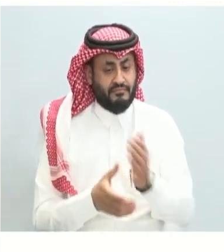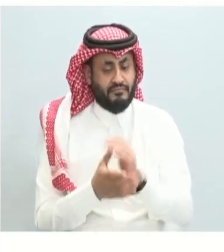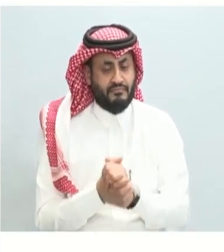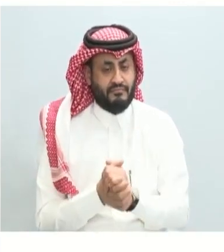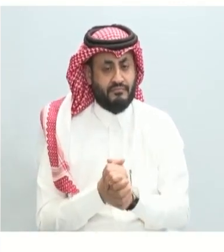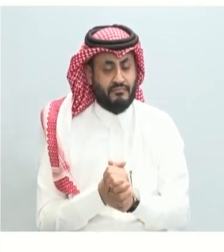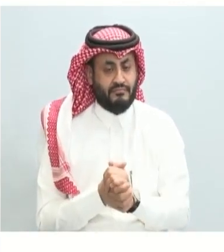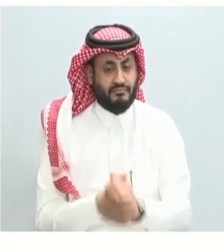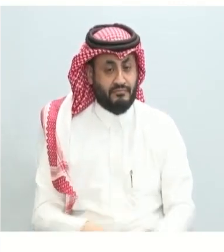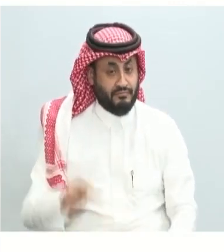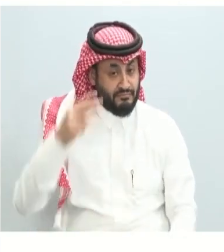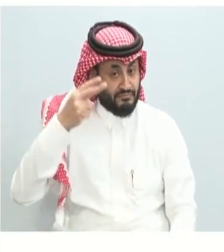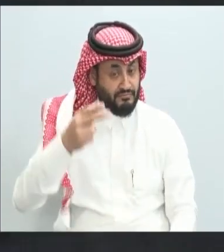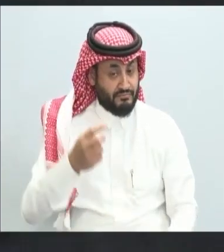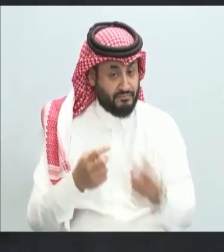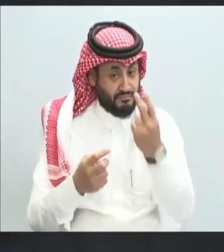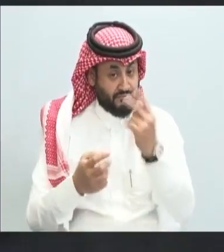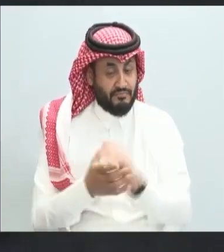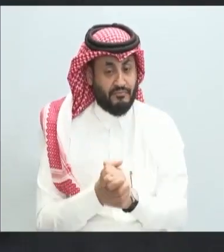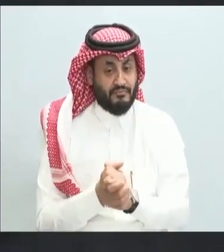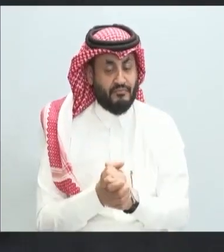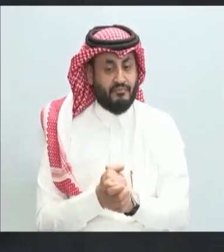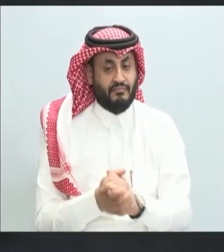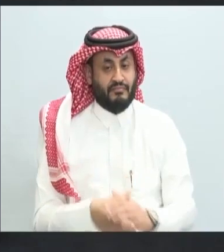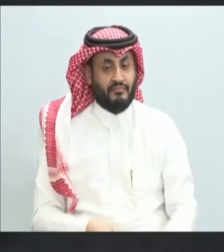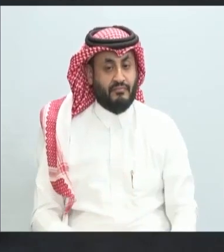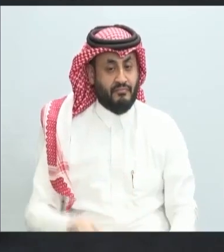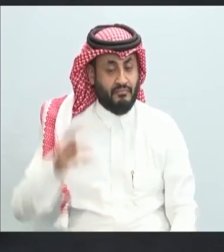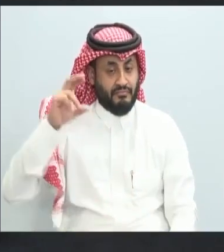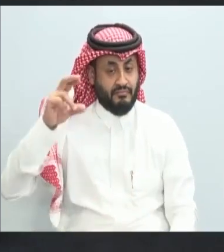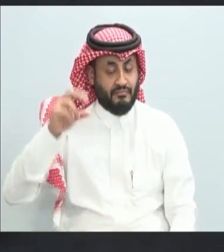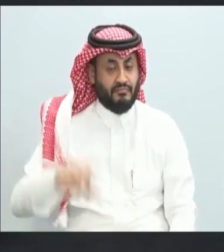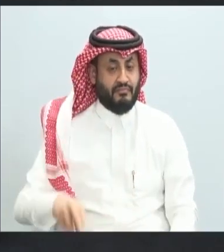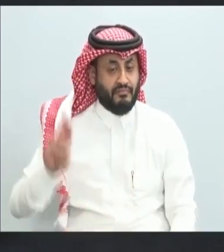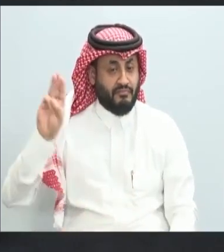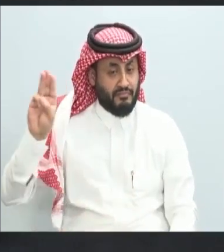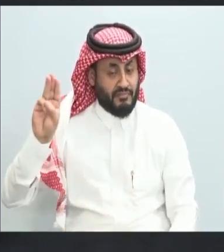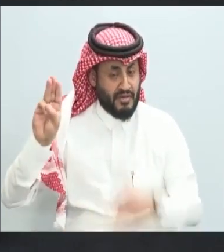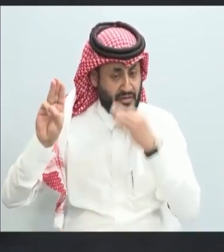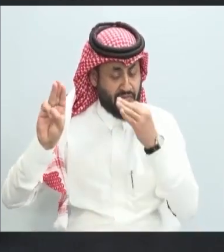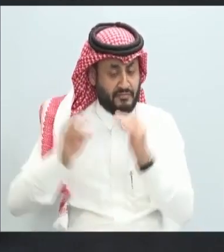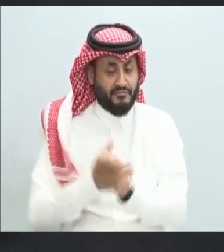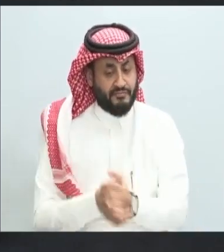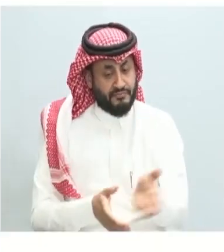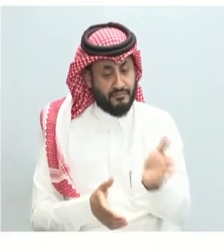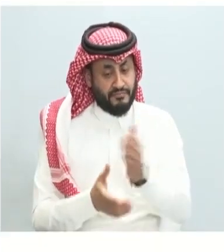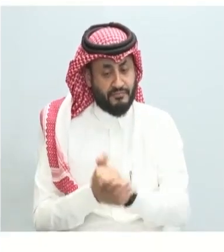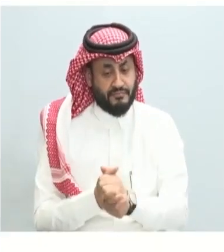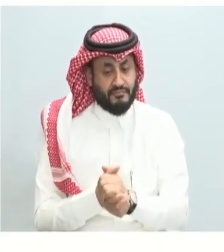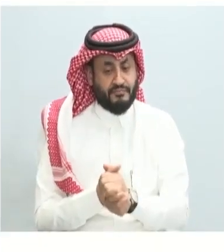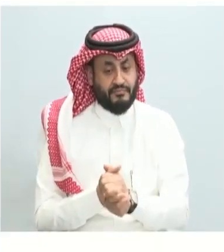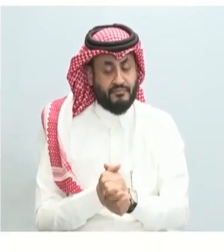also th, where we're going to practice the two sound, the and the. And after